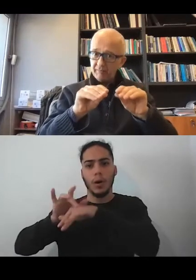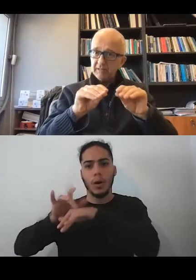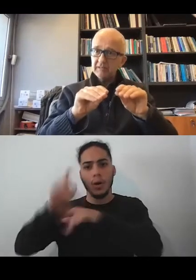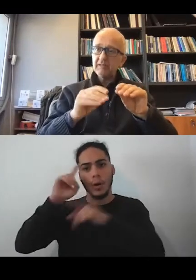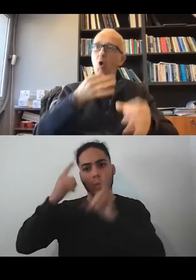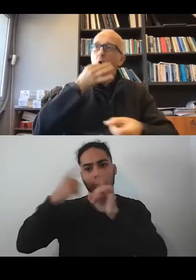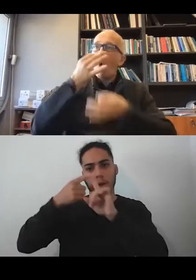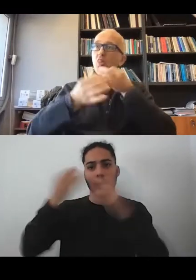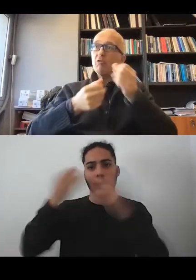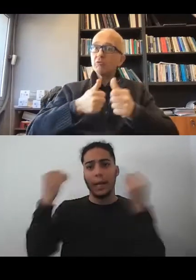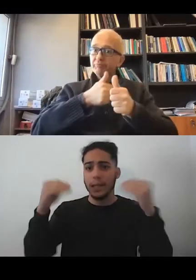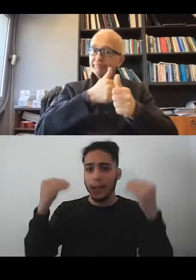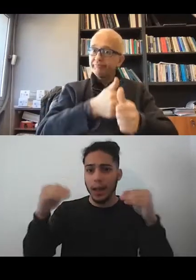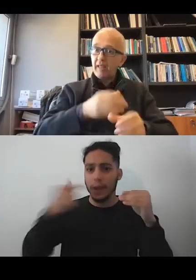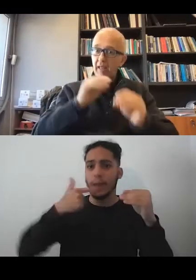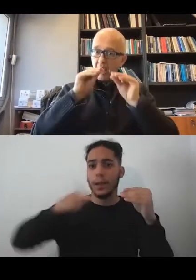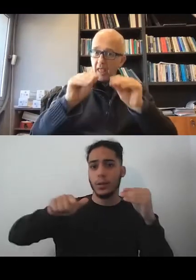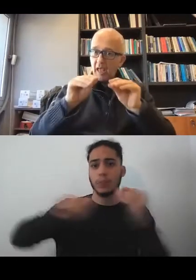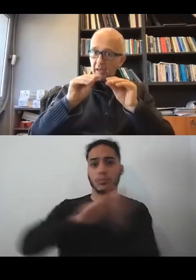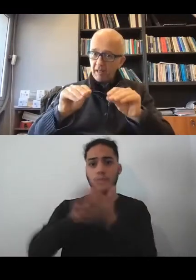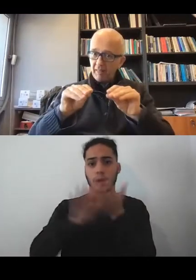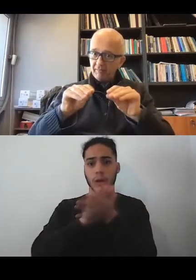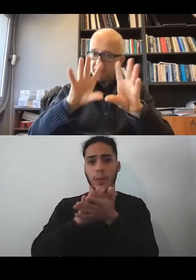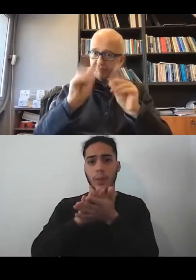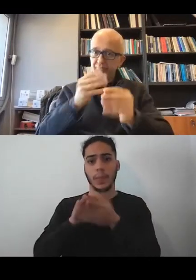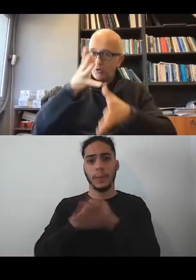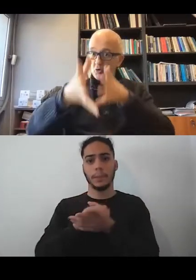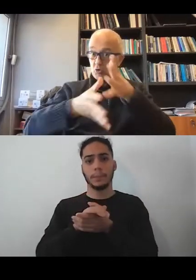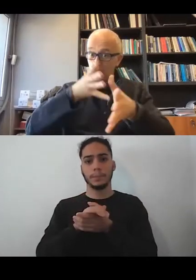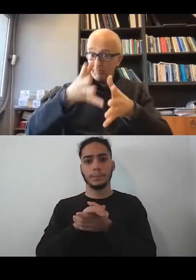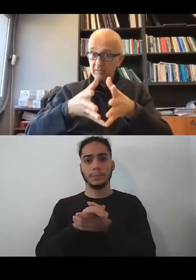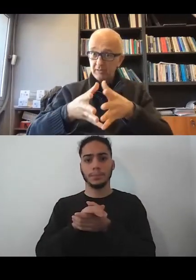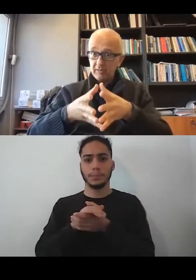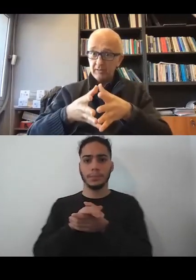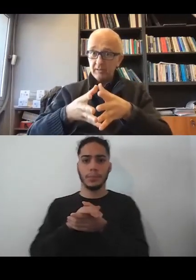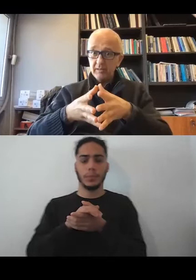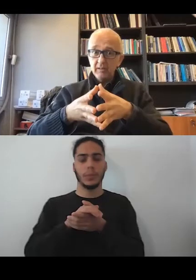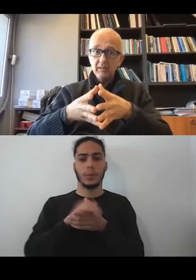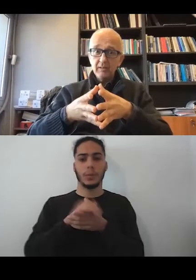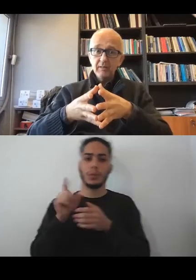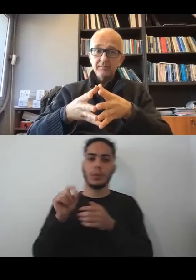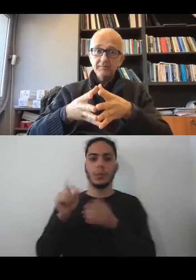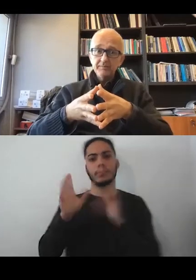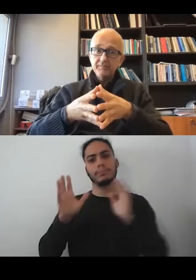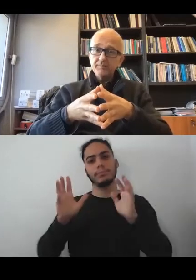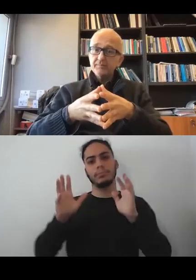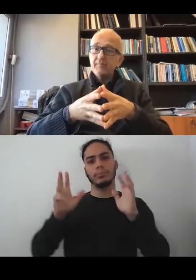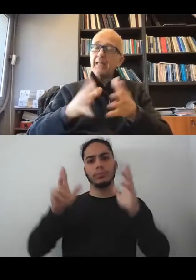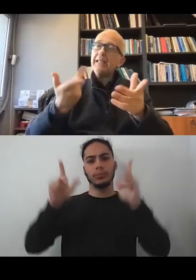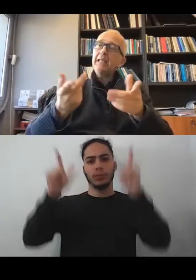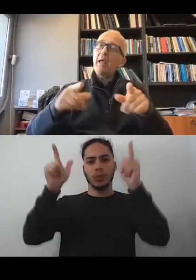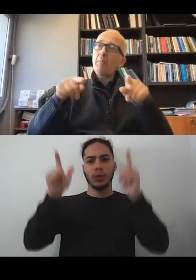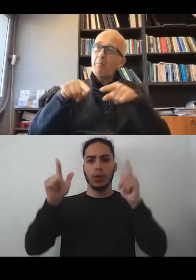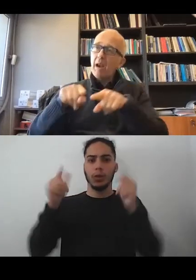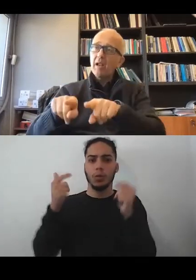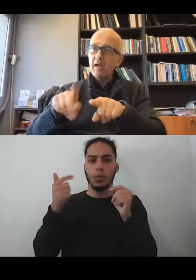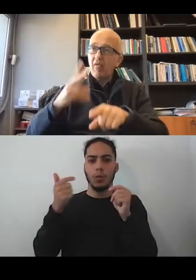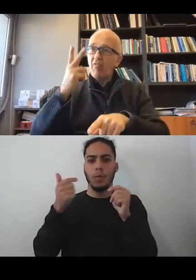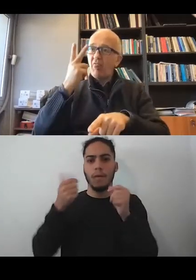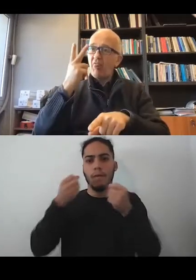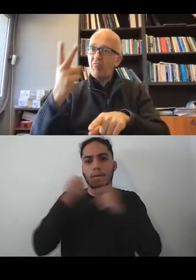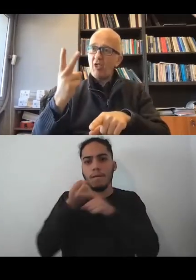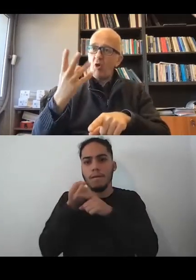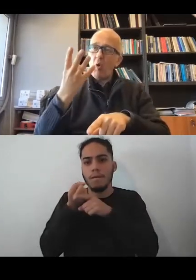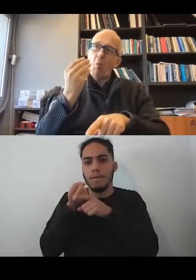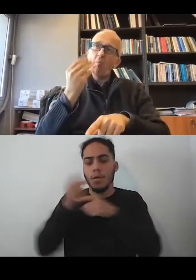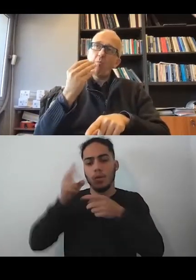languages, and to develop two multilingual courses in